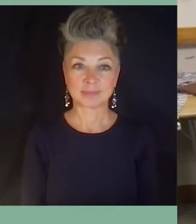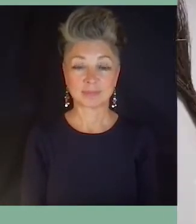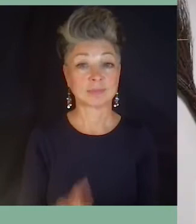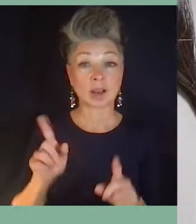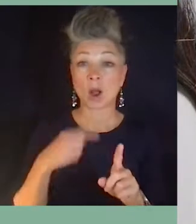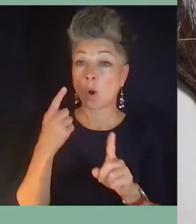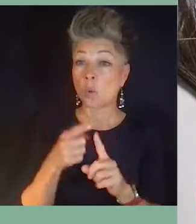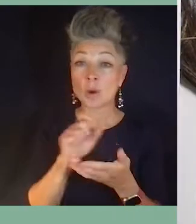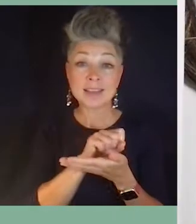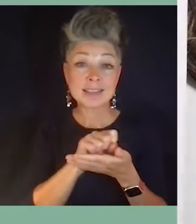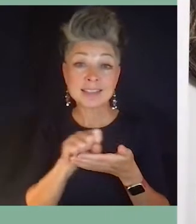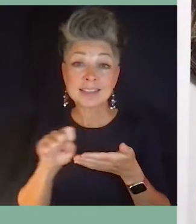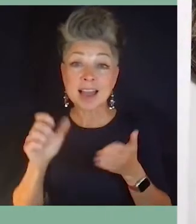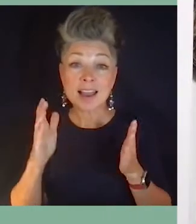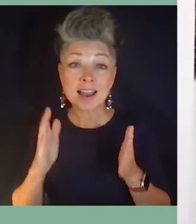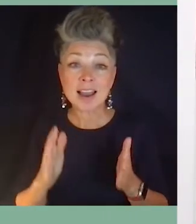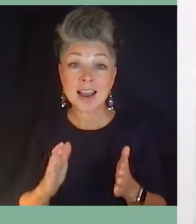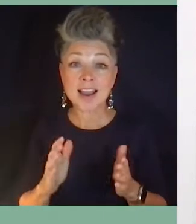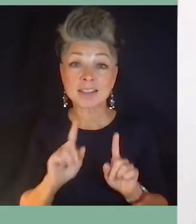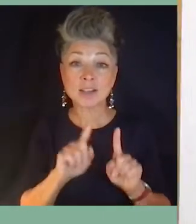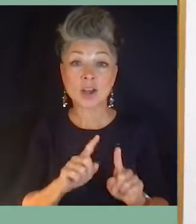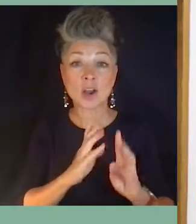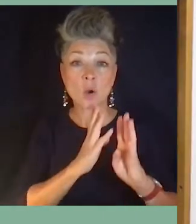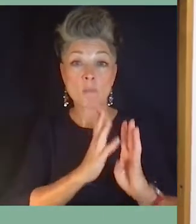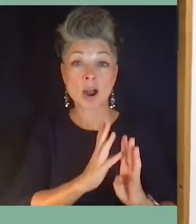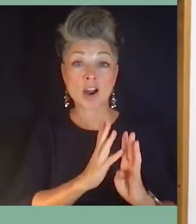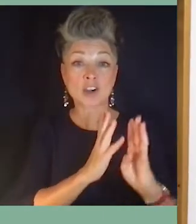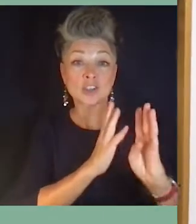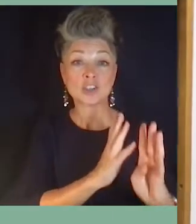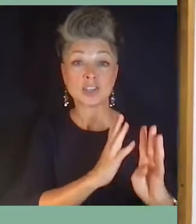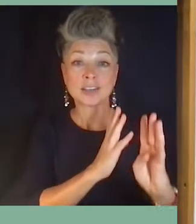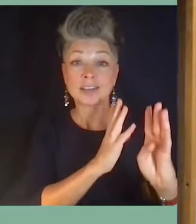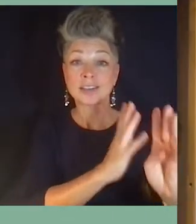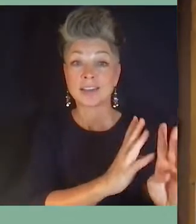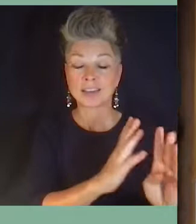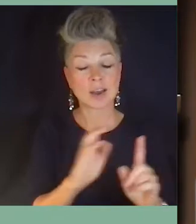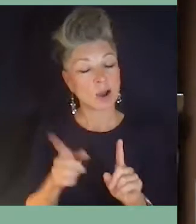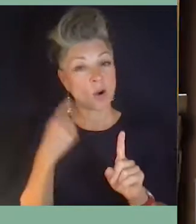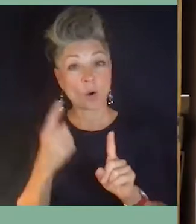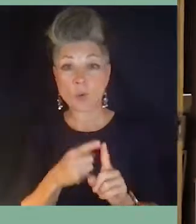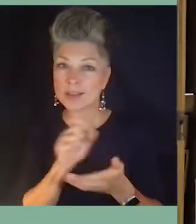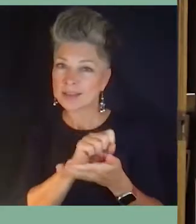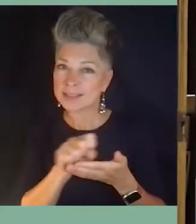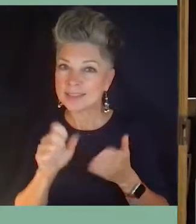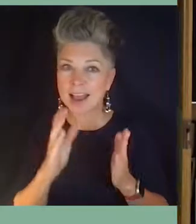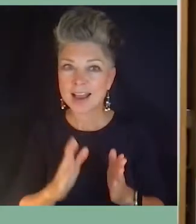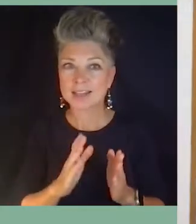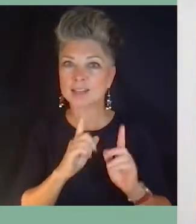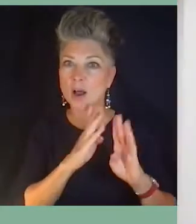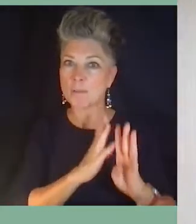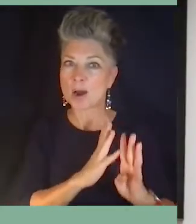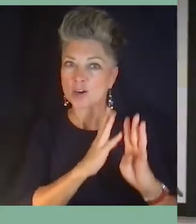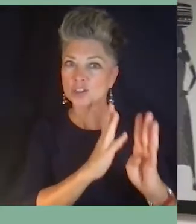Oh, when the saints come marching in. Oh, when the